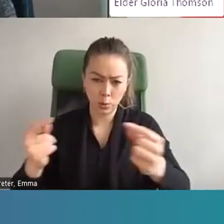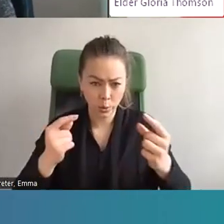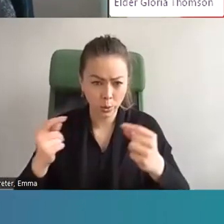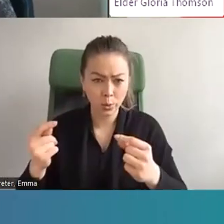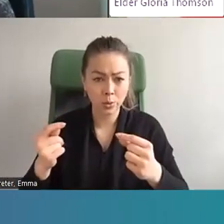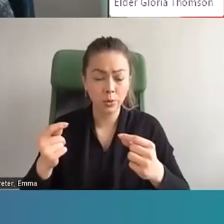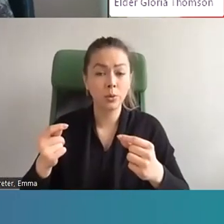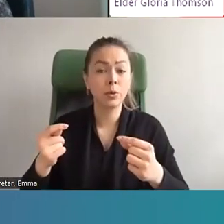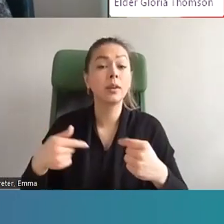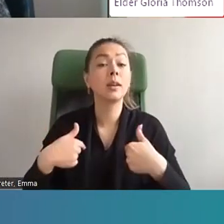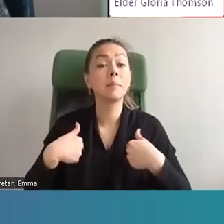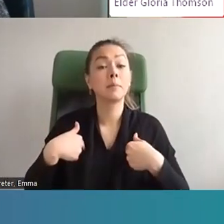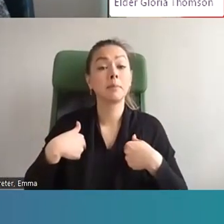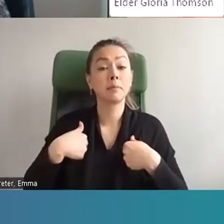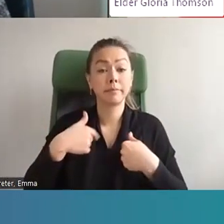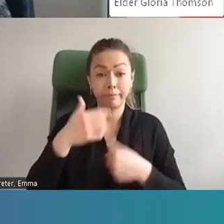keeper for,